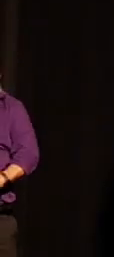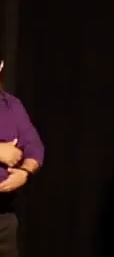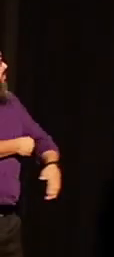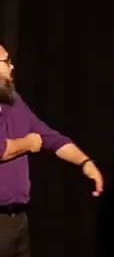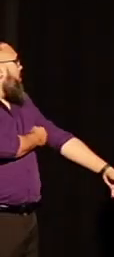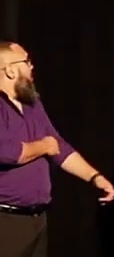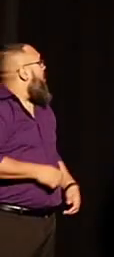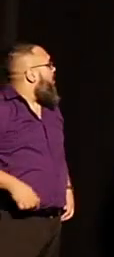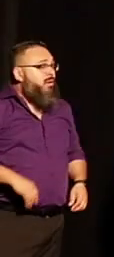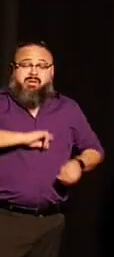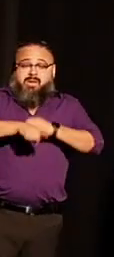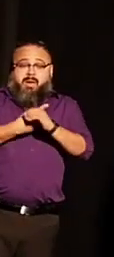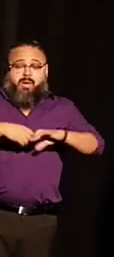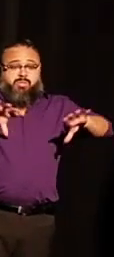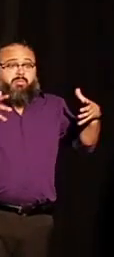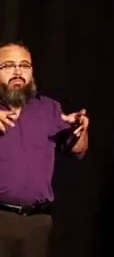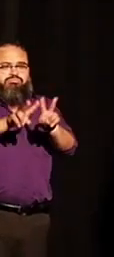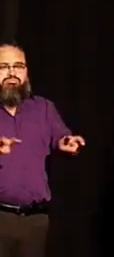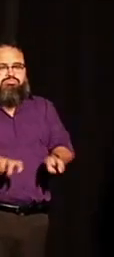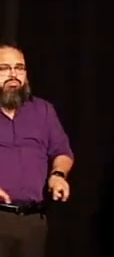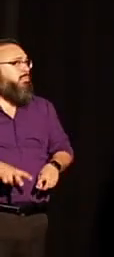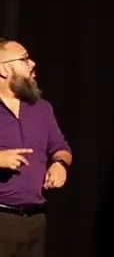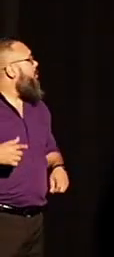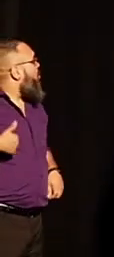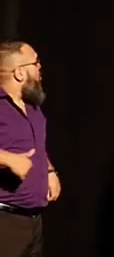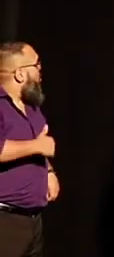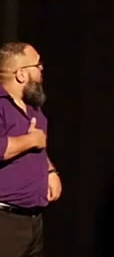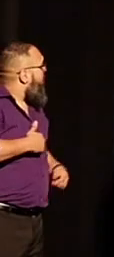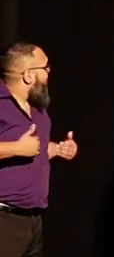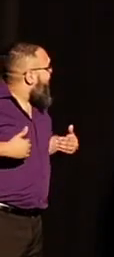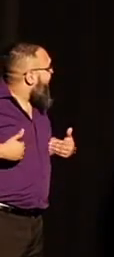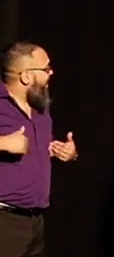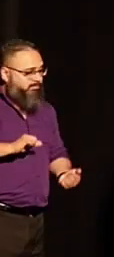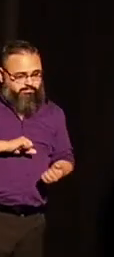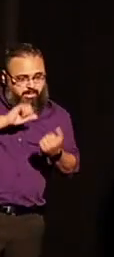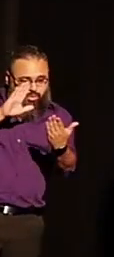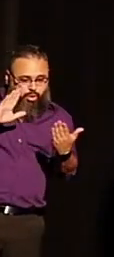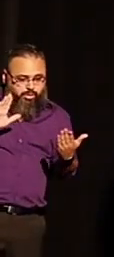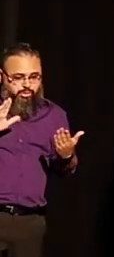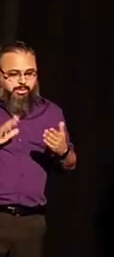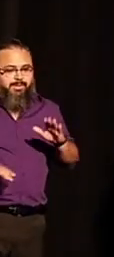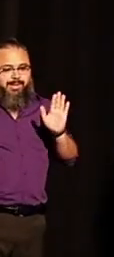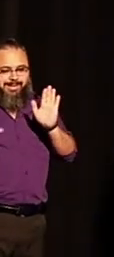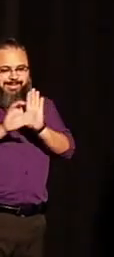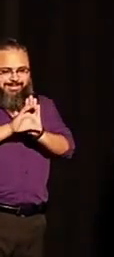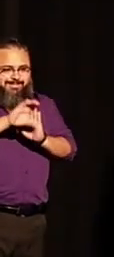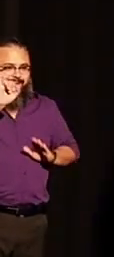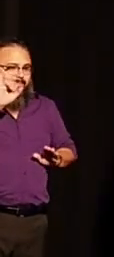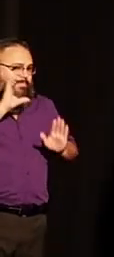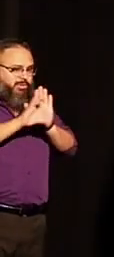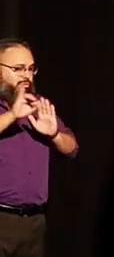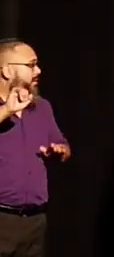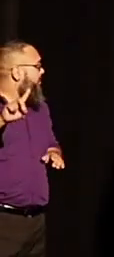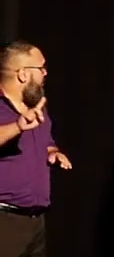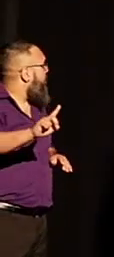Regarding the population analysis per se, well, we had the photo ID. We built a matrix of capture histories that